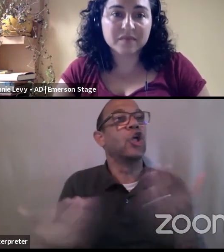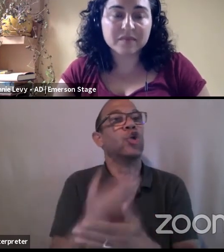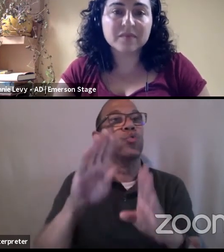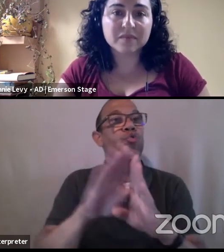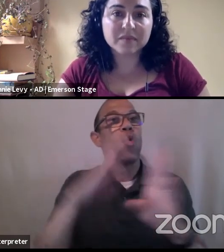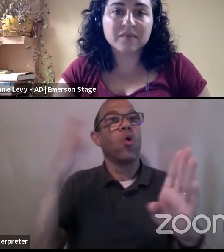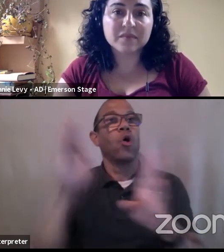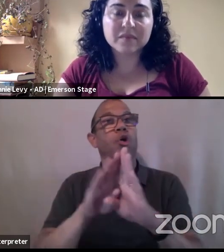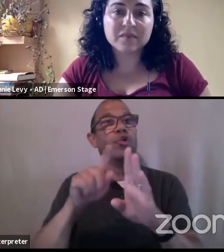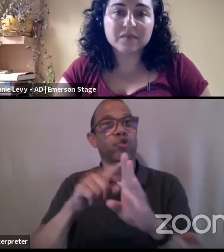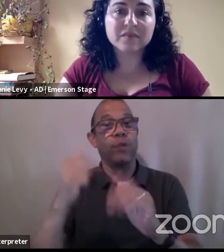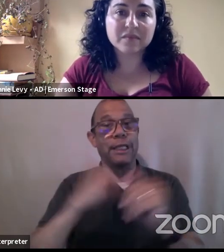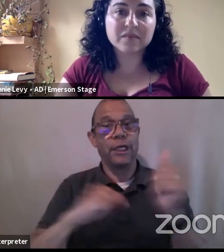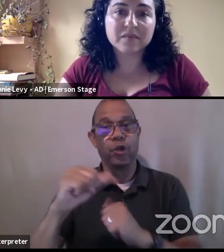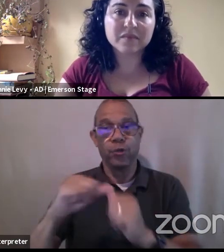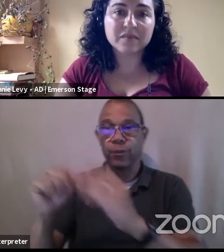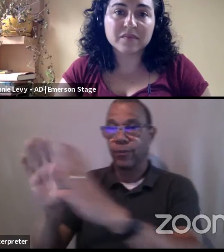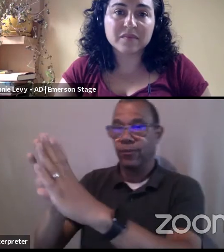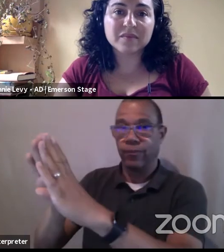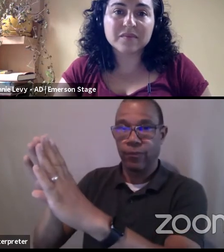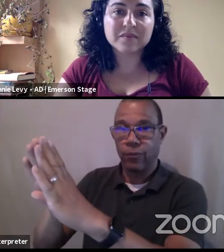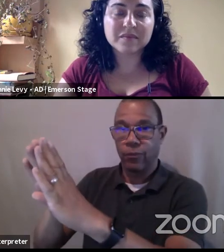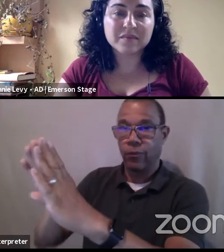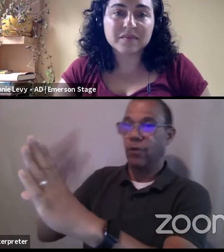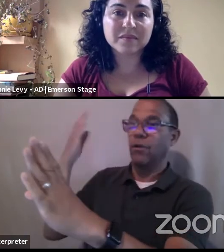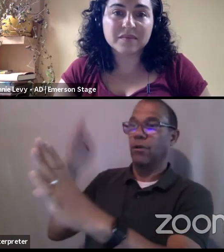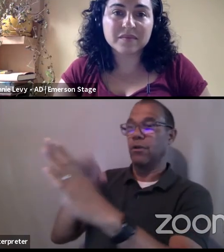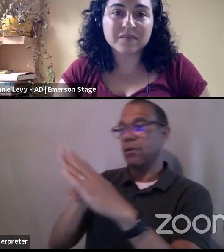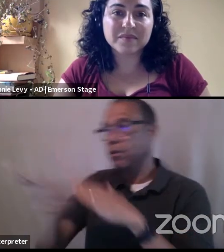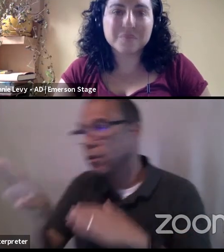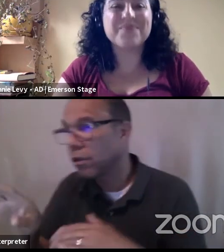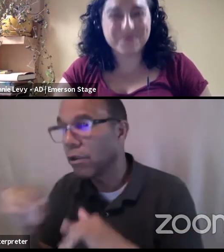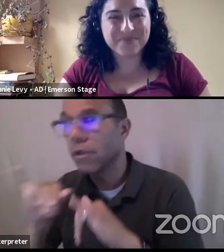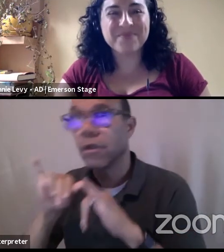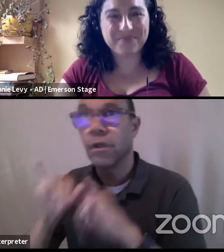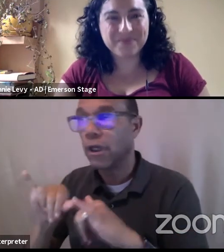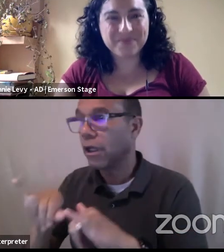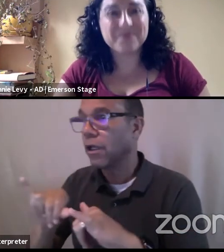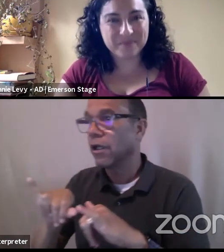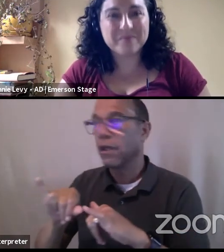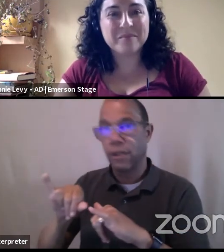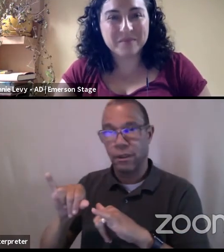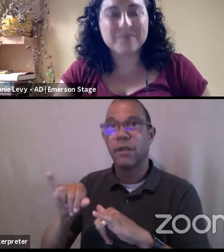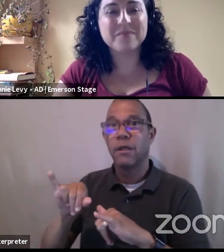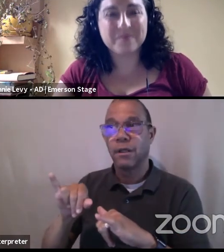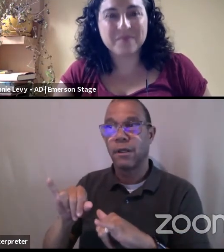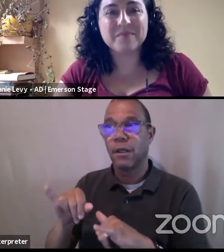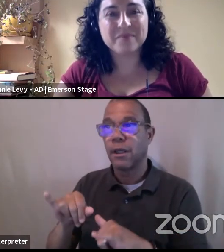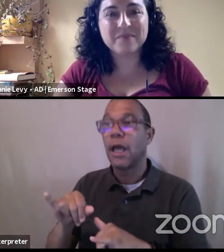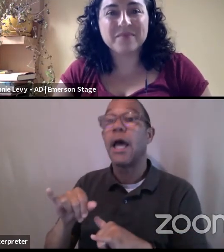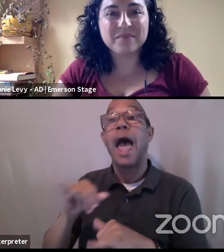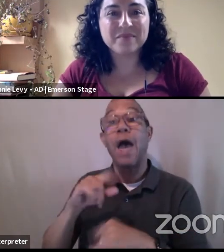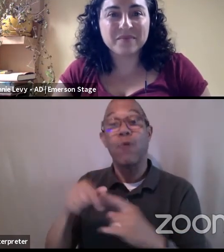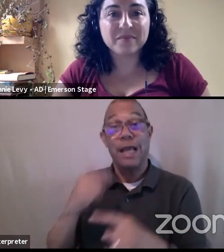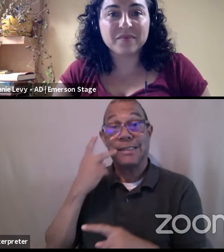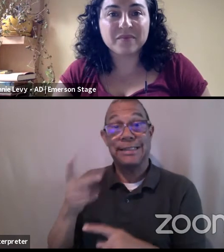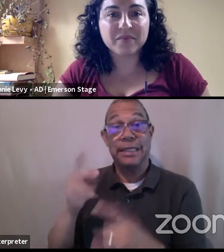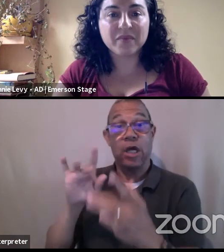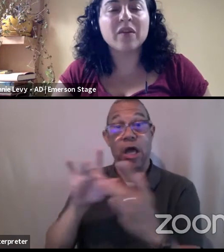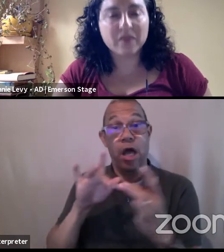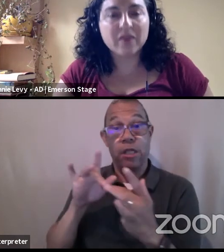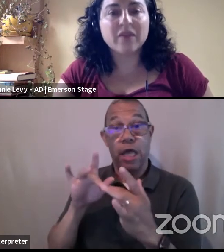people can exam. And she also said, you know, now I'm, I'm interested in your aesthetic. I want to come to see your in-person shows. Otherwise she would